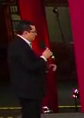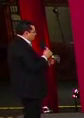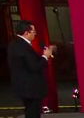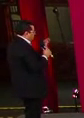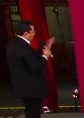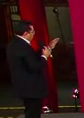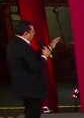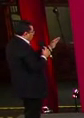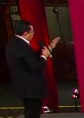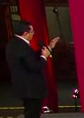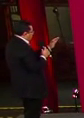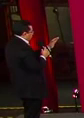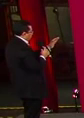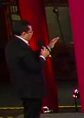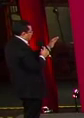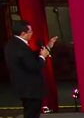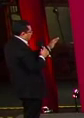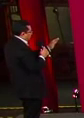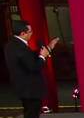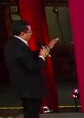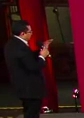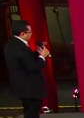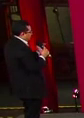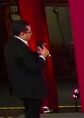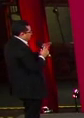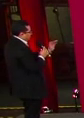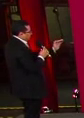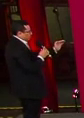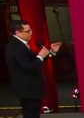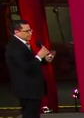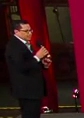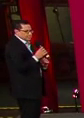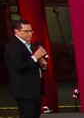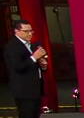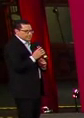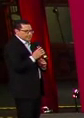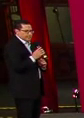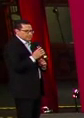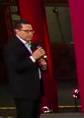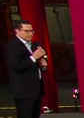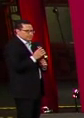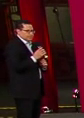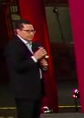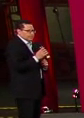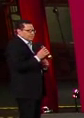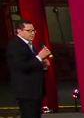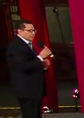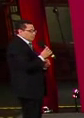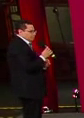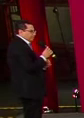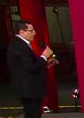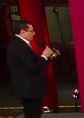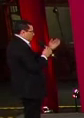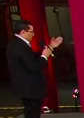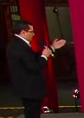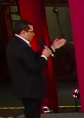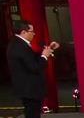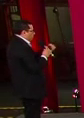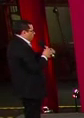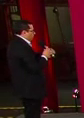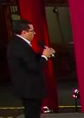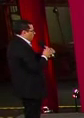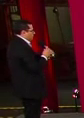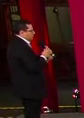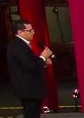have the burden of disease. This is a new chart that we are presenting today. And you can, this is the burden of disease represented